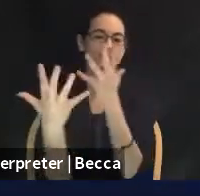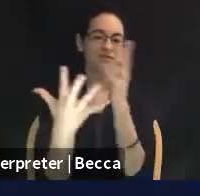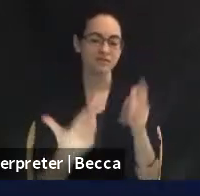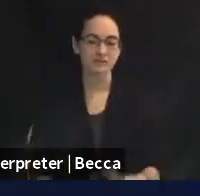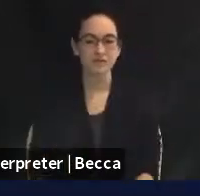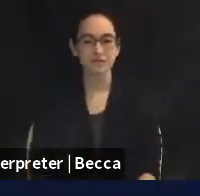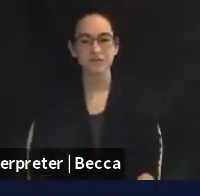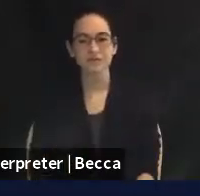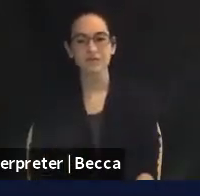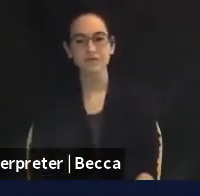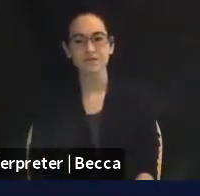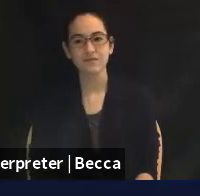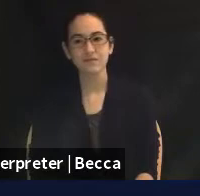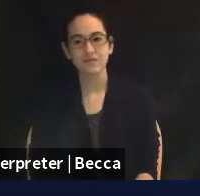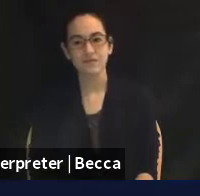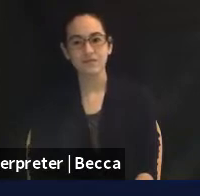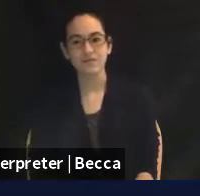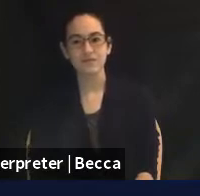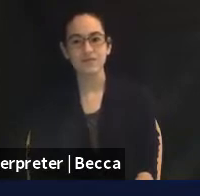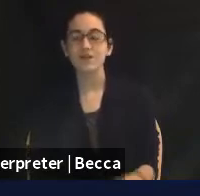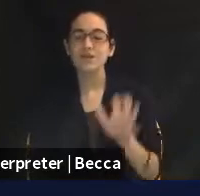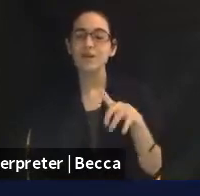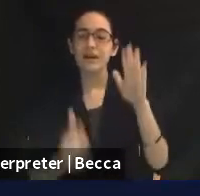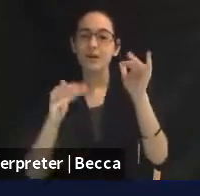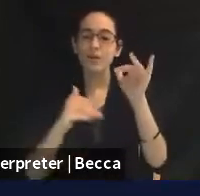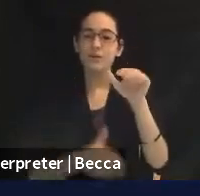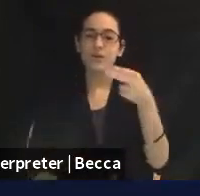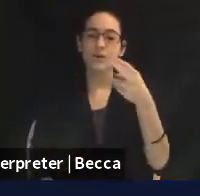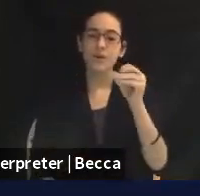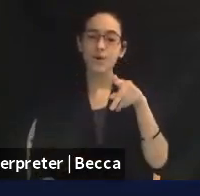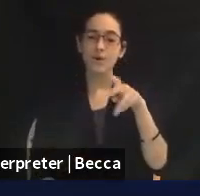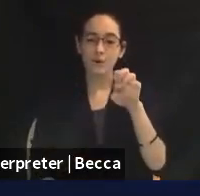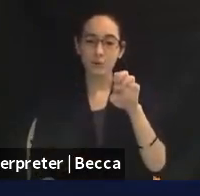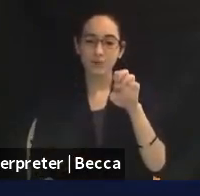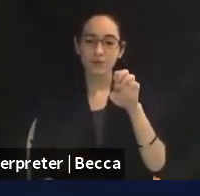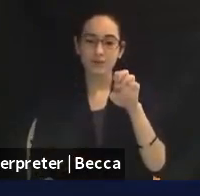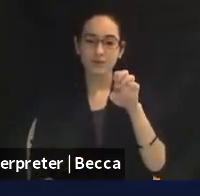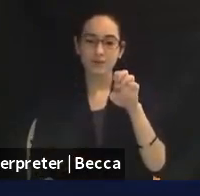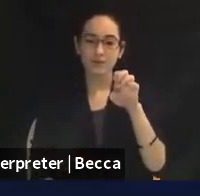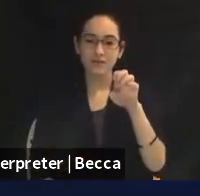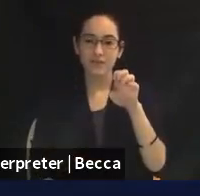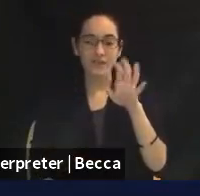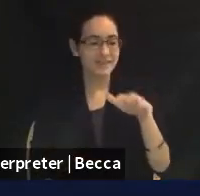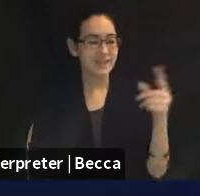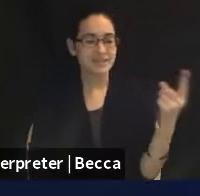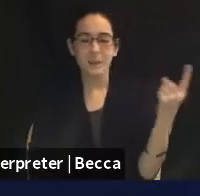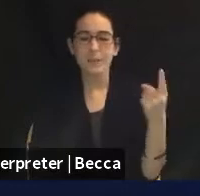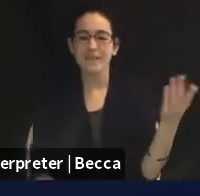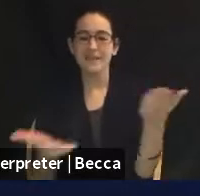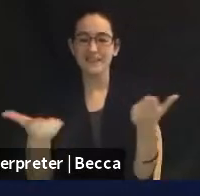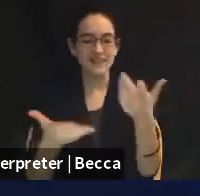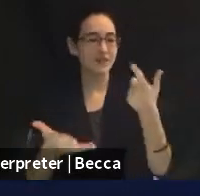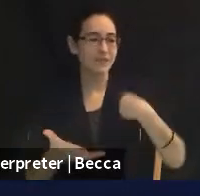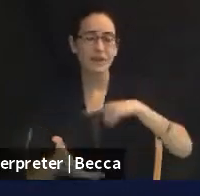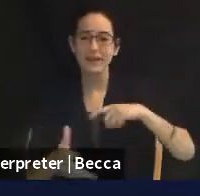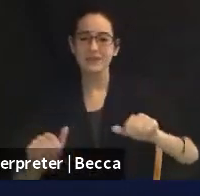And see, to find that hope, hope by definition is something that exists out here. It's something that we do have to give up